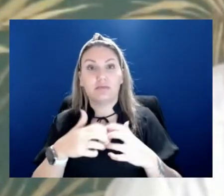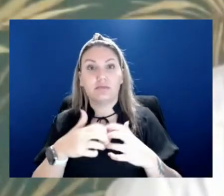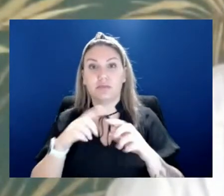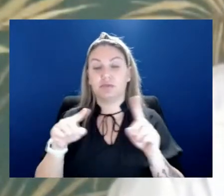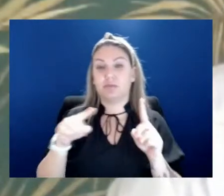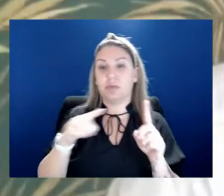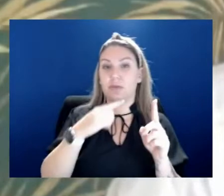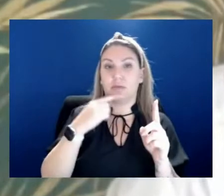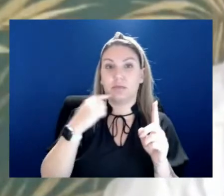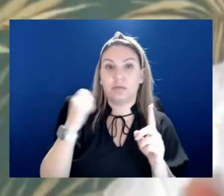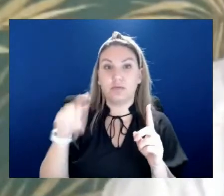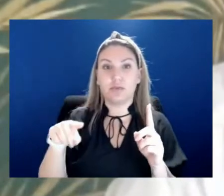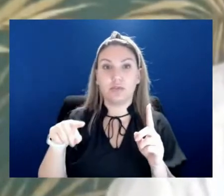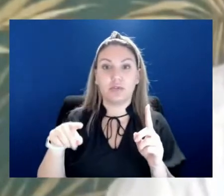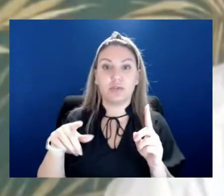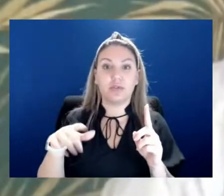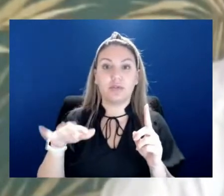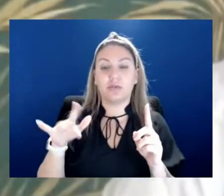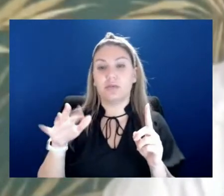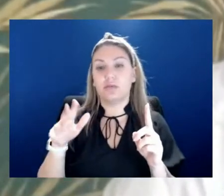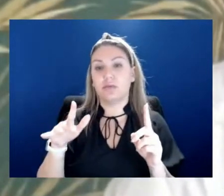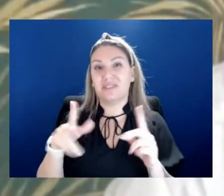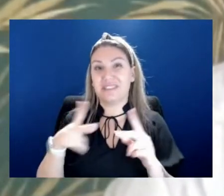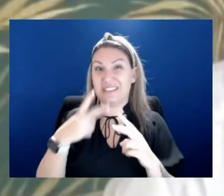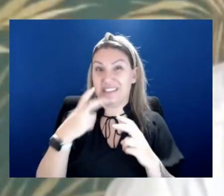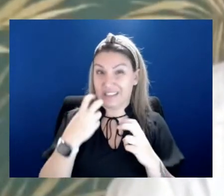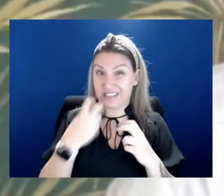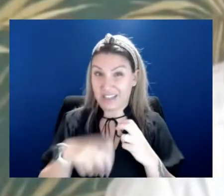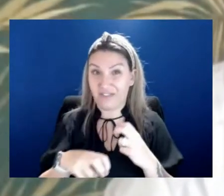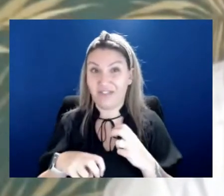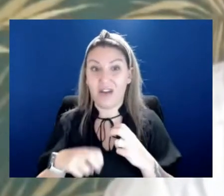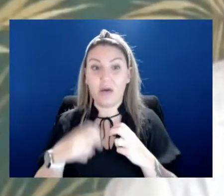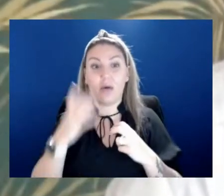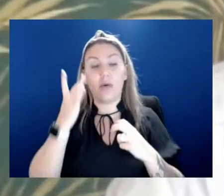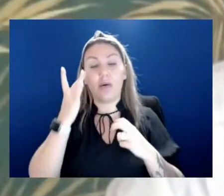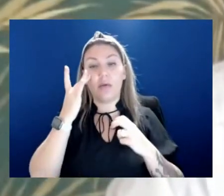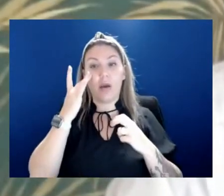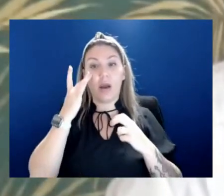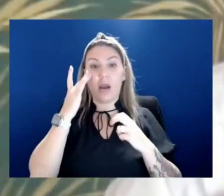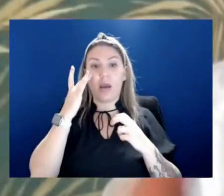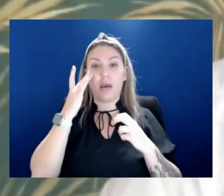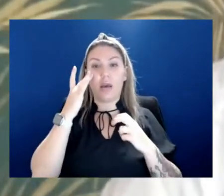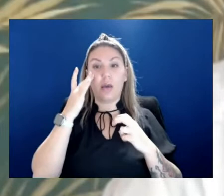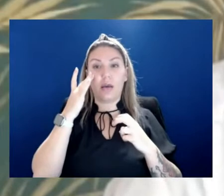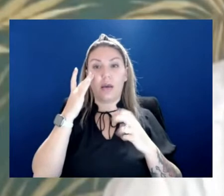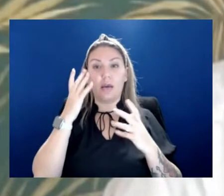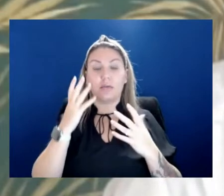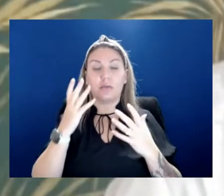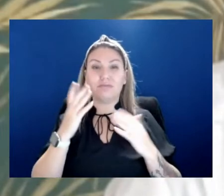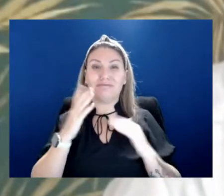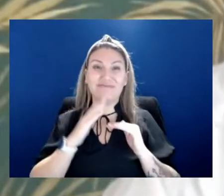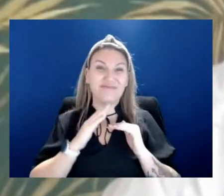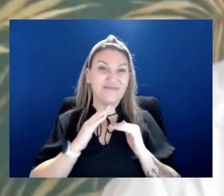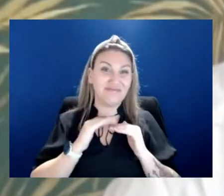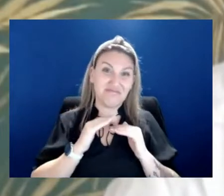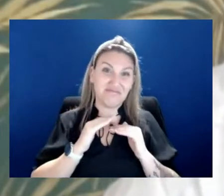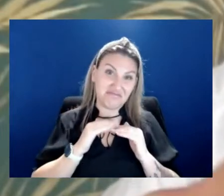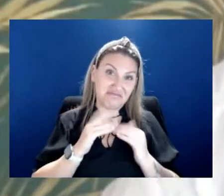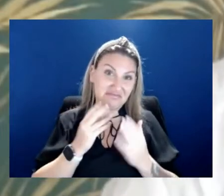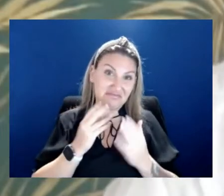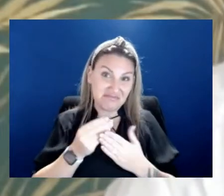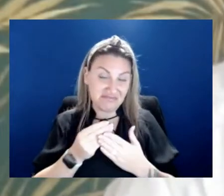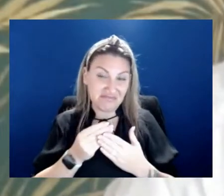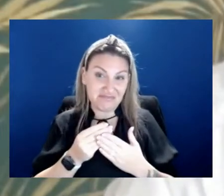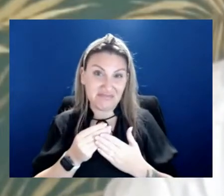patients is very difficult, because usually the minimum salary is near of the